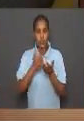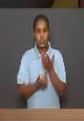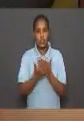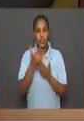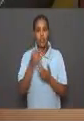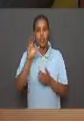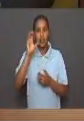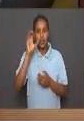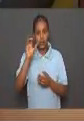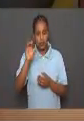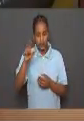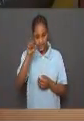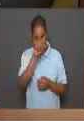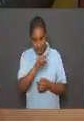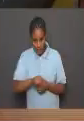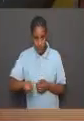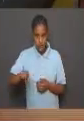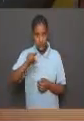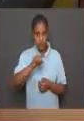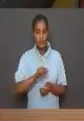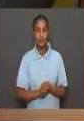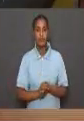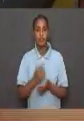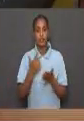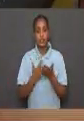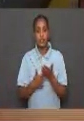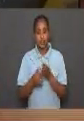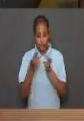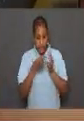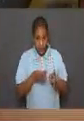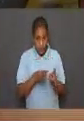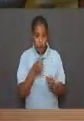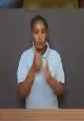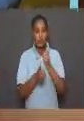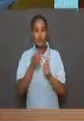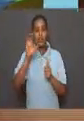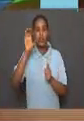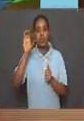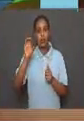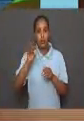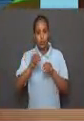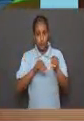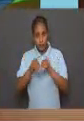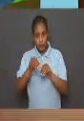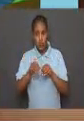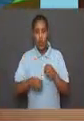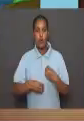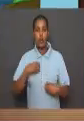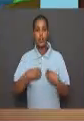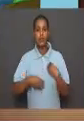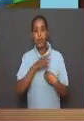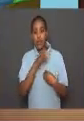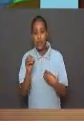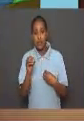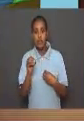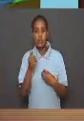the carbon cycle. This is the way in which carbon moves through organisms and